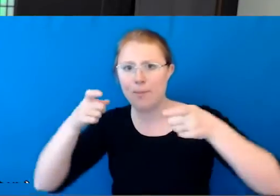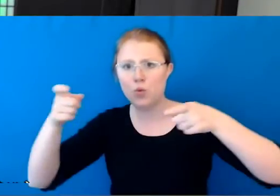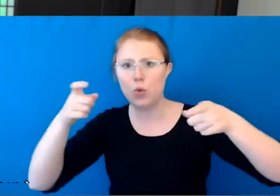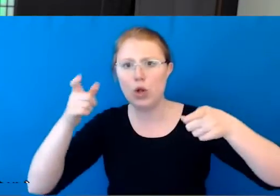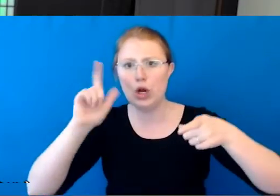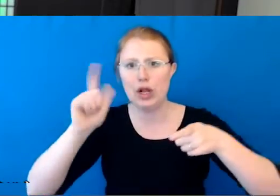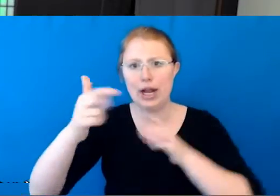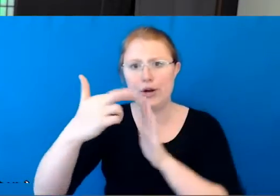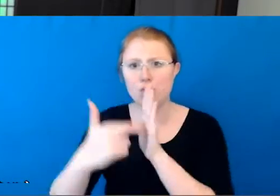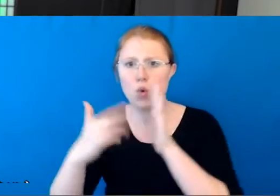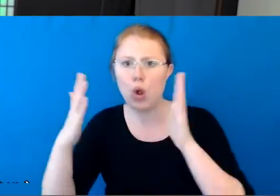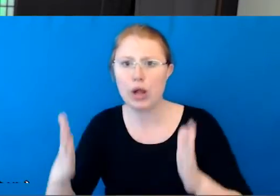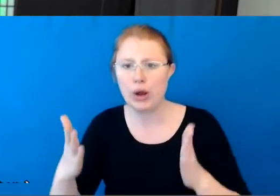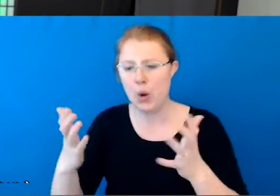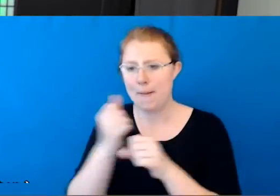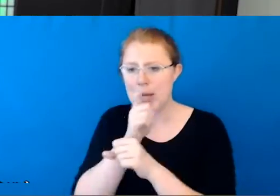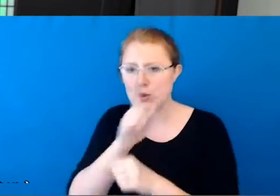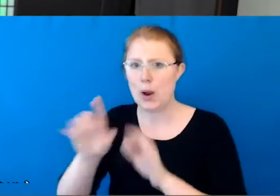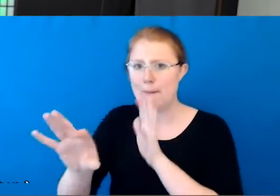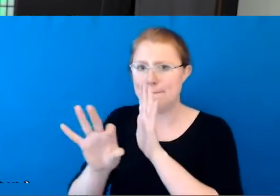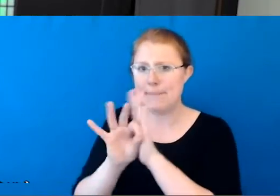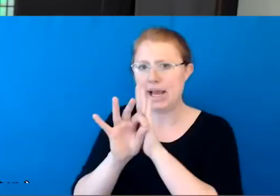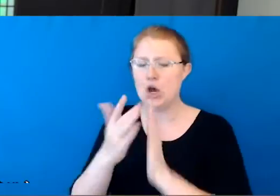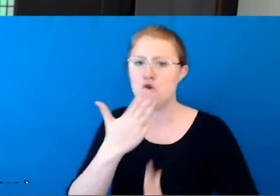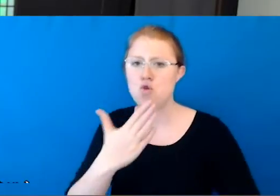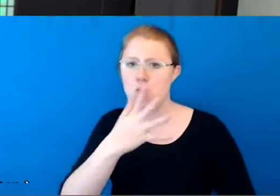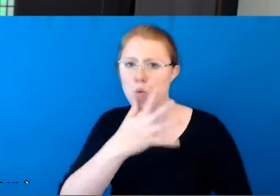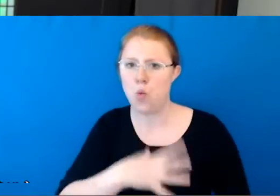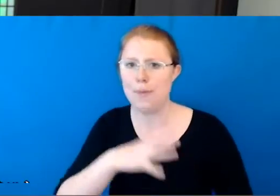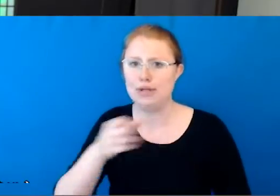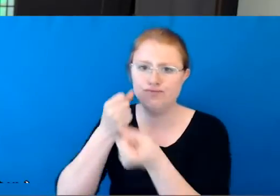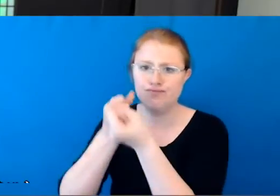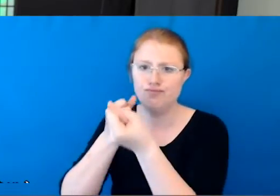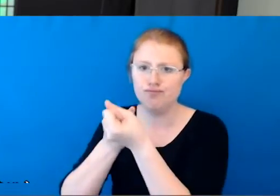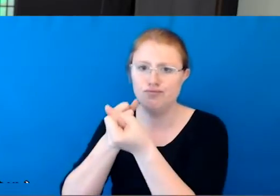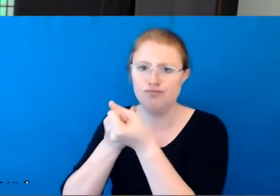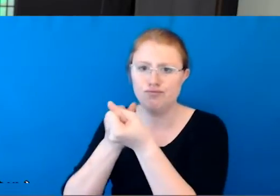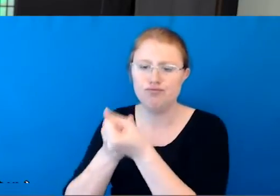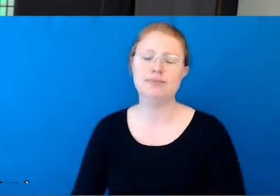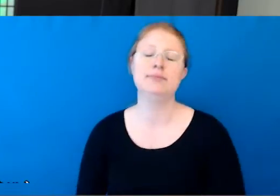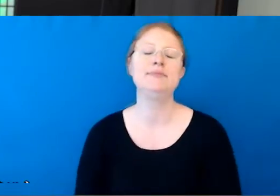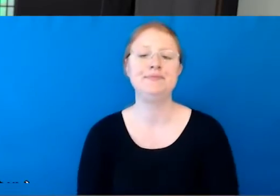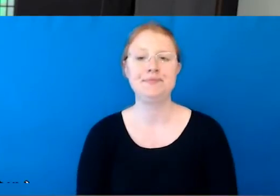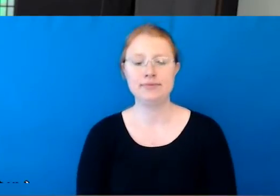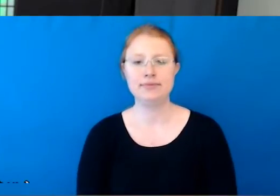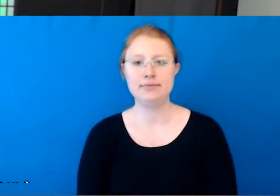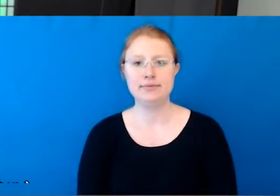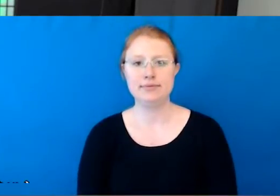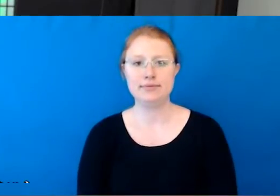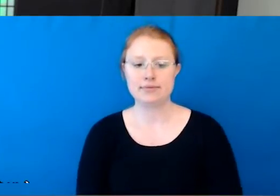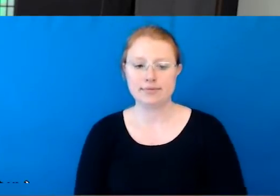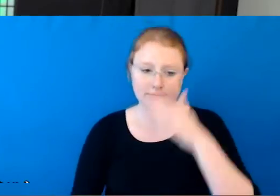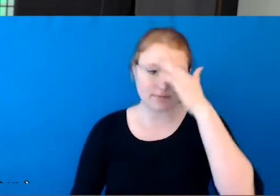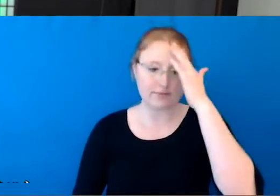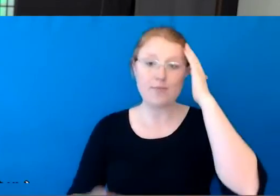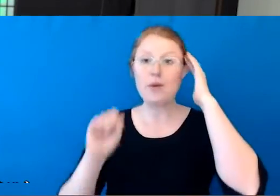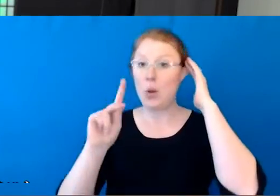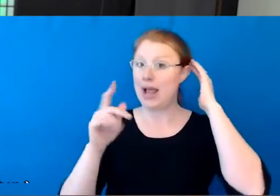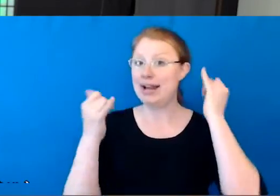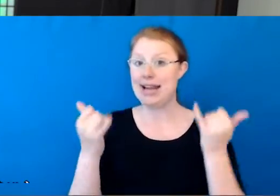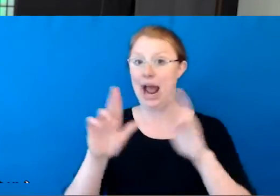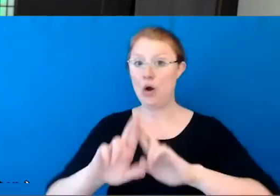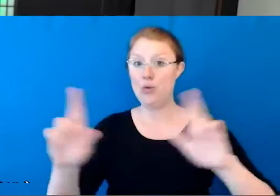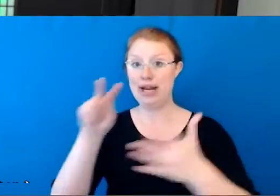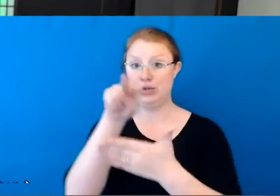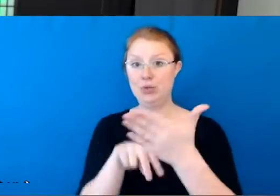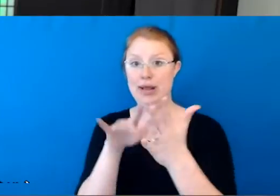important points that he wants to make to him as he's growing in his household. So Proverbs chapter 31, verse